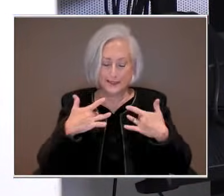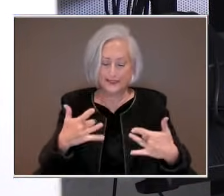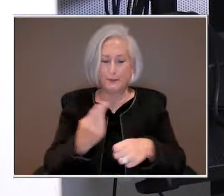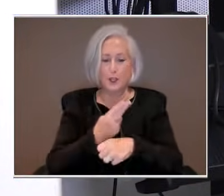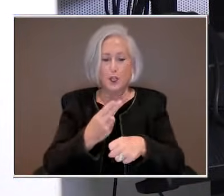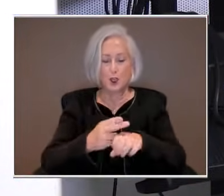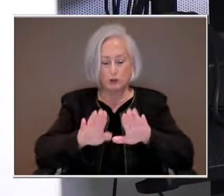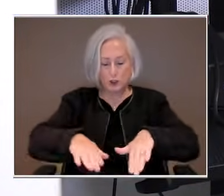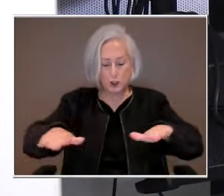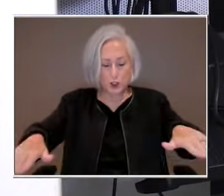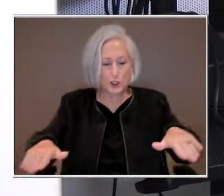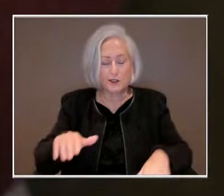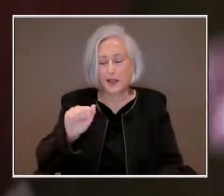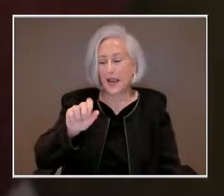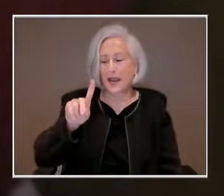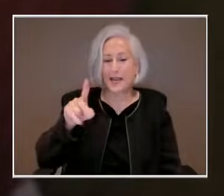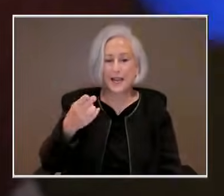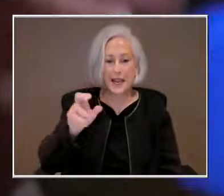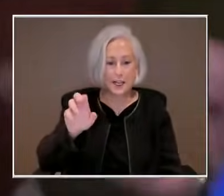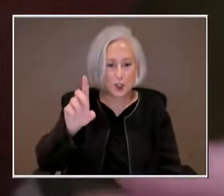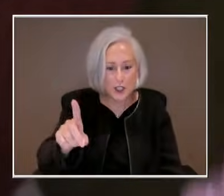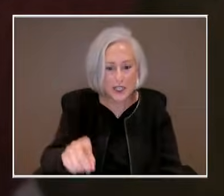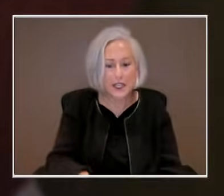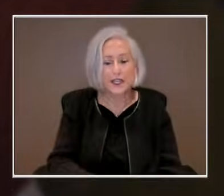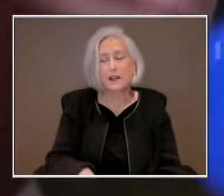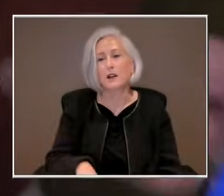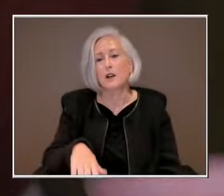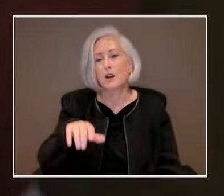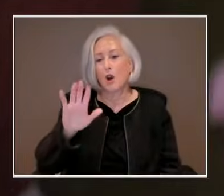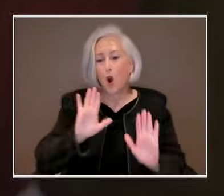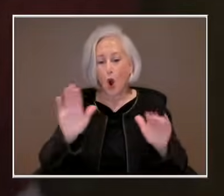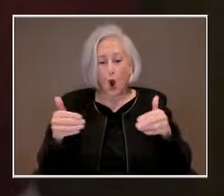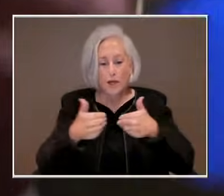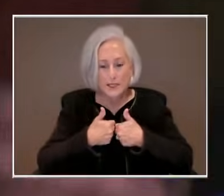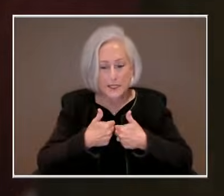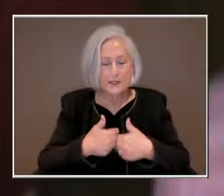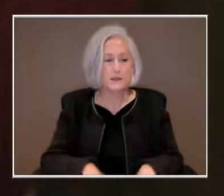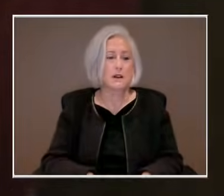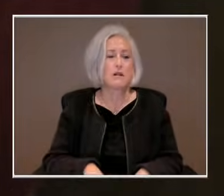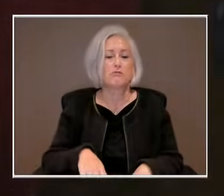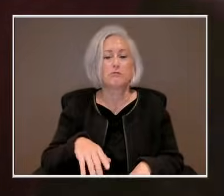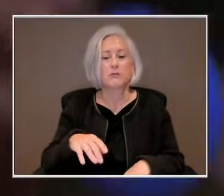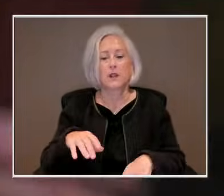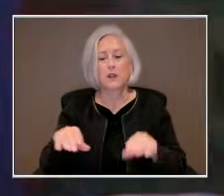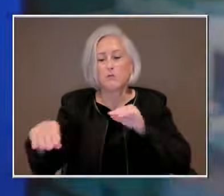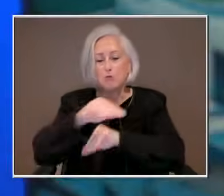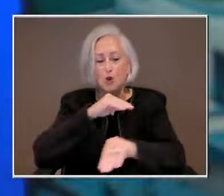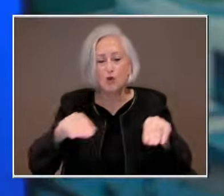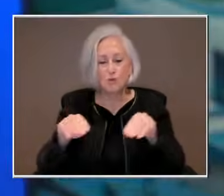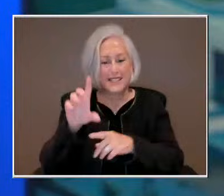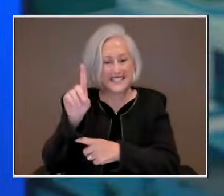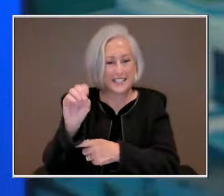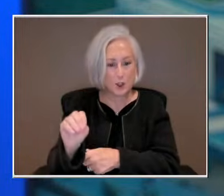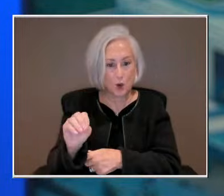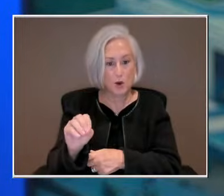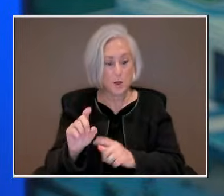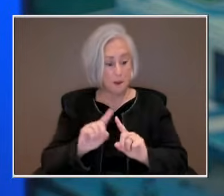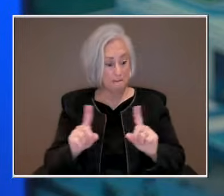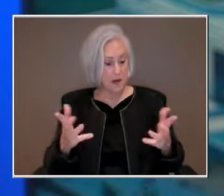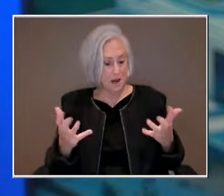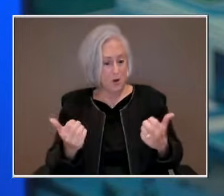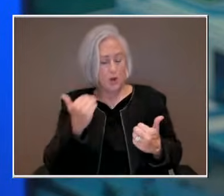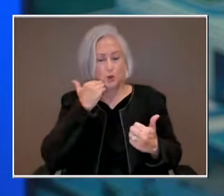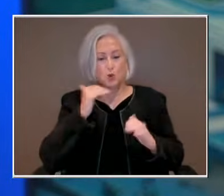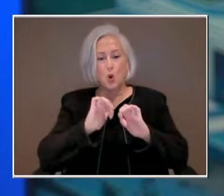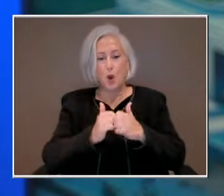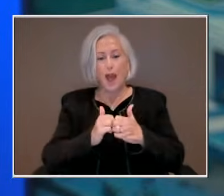ADHD, autism, motor disorders. There's a number of applications, but I'm interested in how adults might use it to help recover